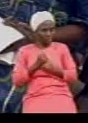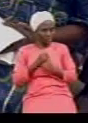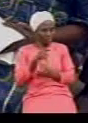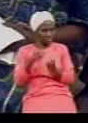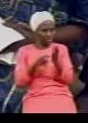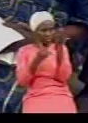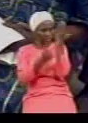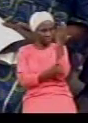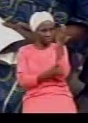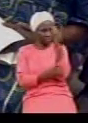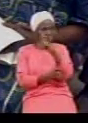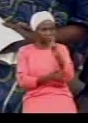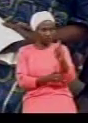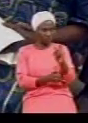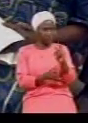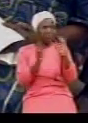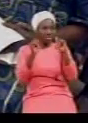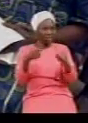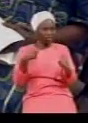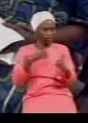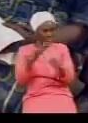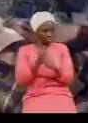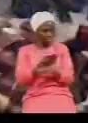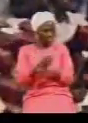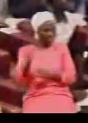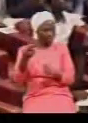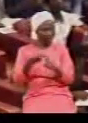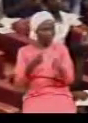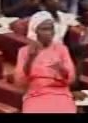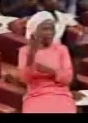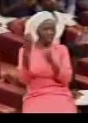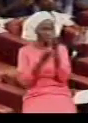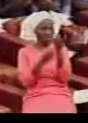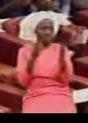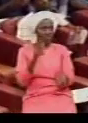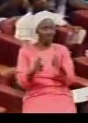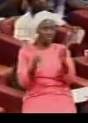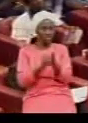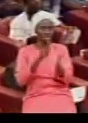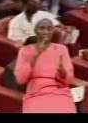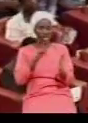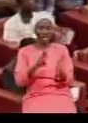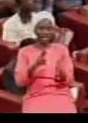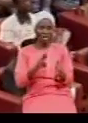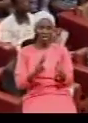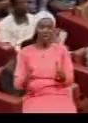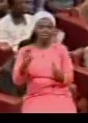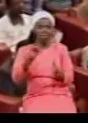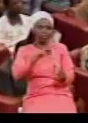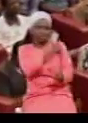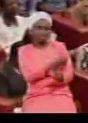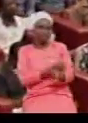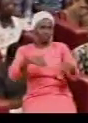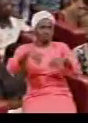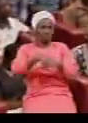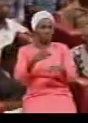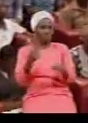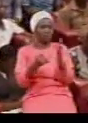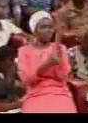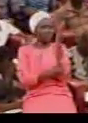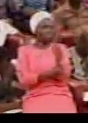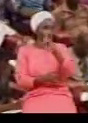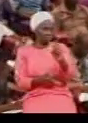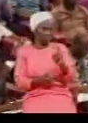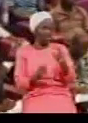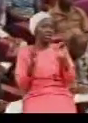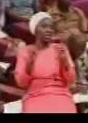Can we take it away from the hands of the people who are usurping authority over the country? Can we take